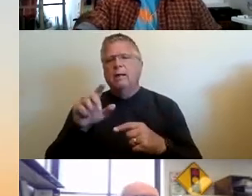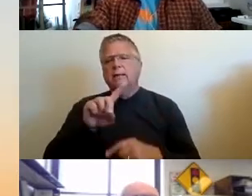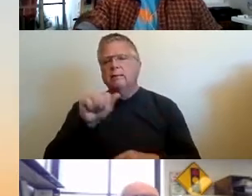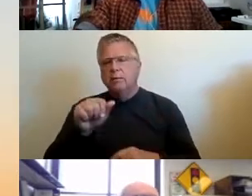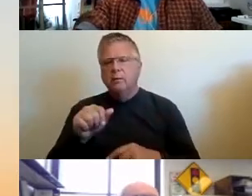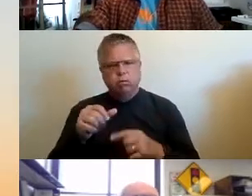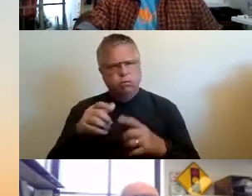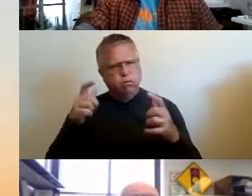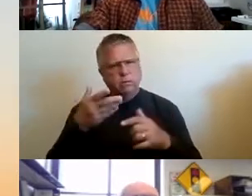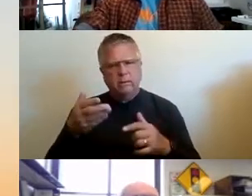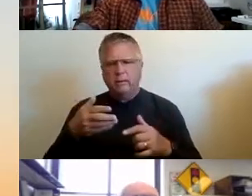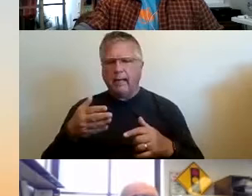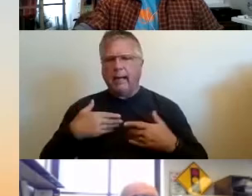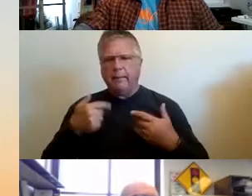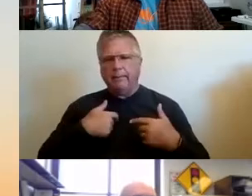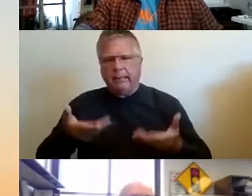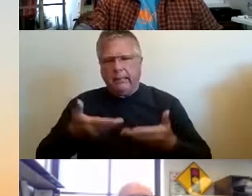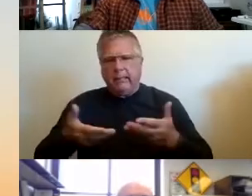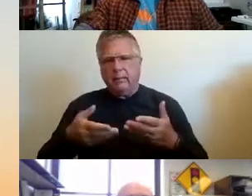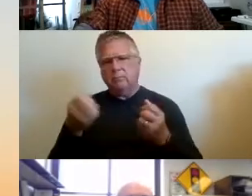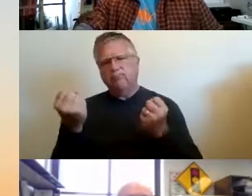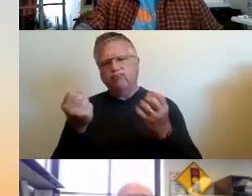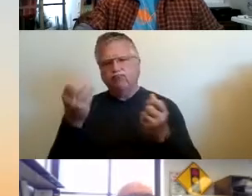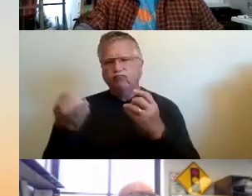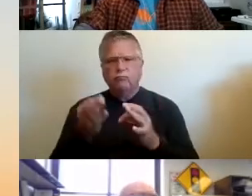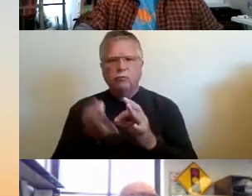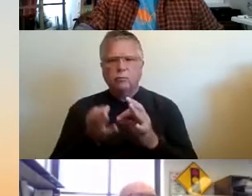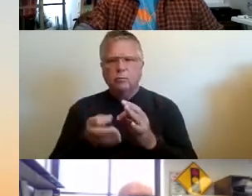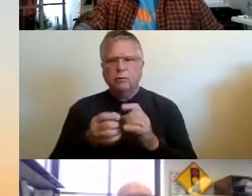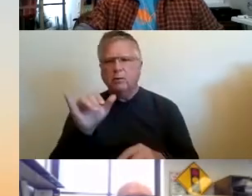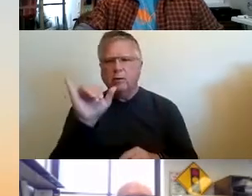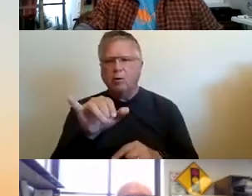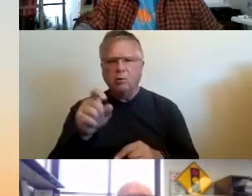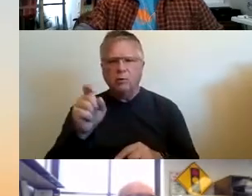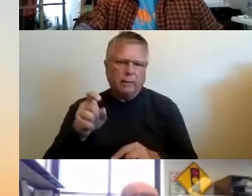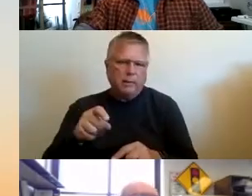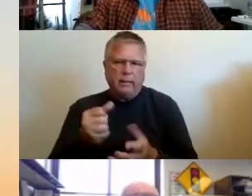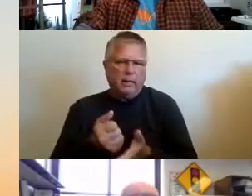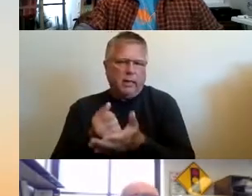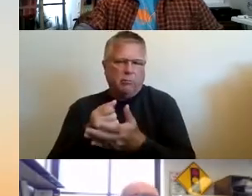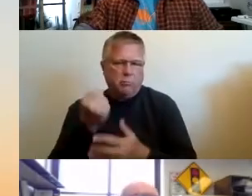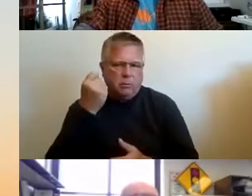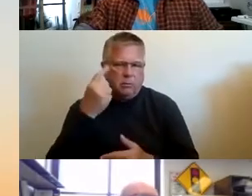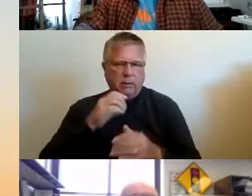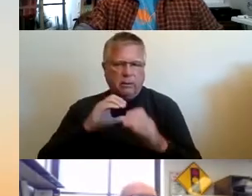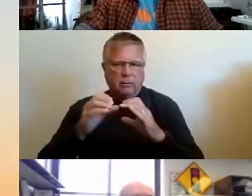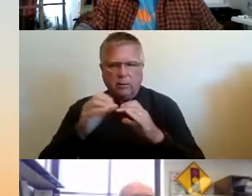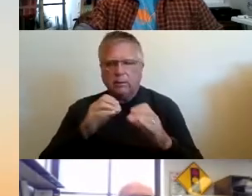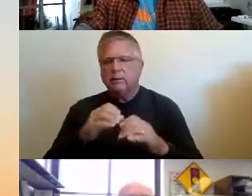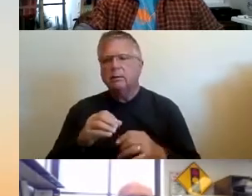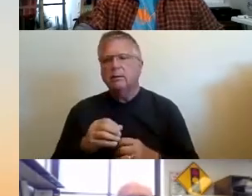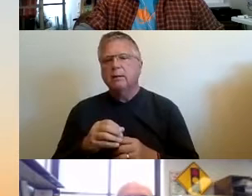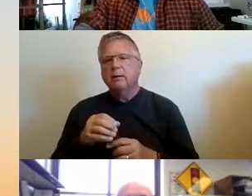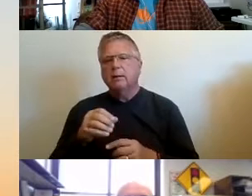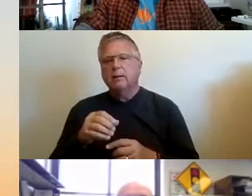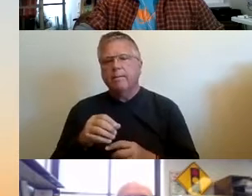to translate our voices to the one that needs your help. This is Panini. I'm in Chateau Trail. I'm the senior